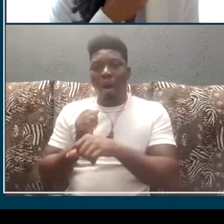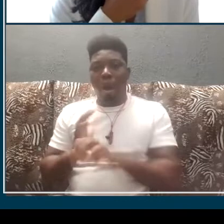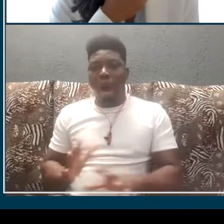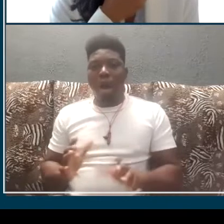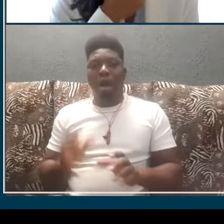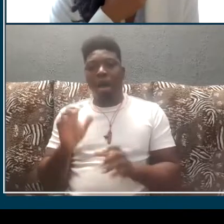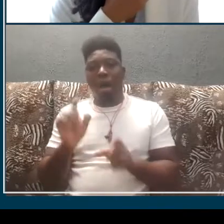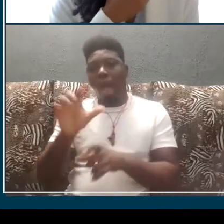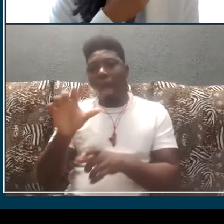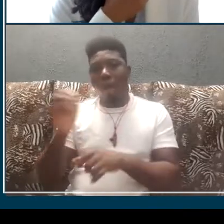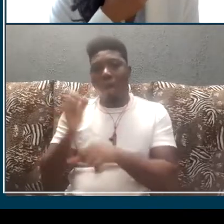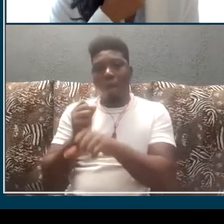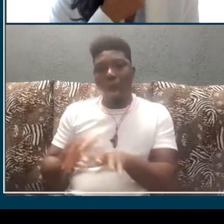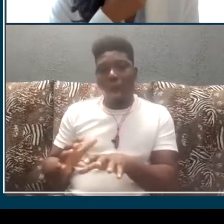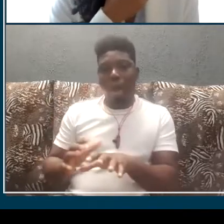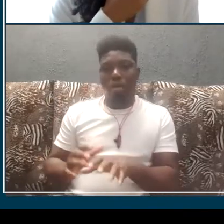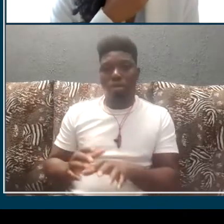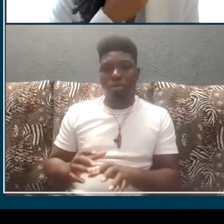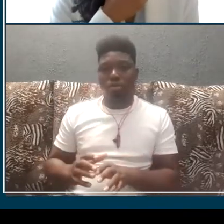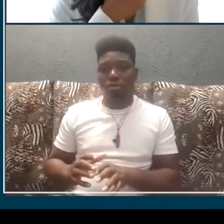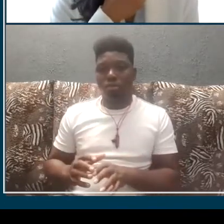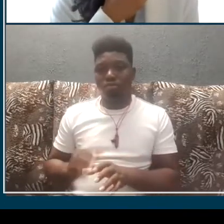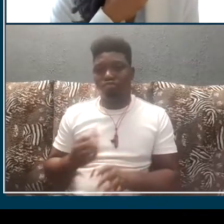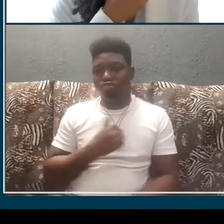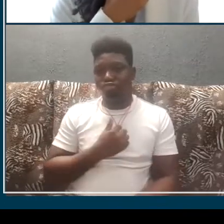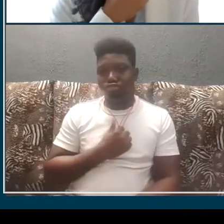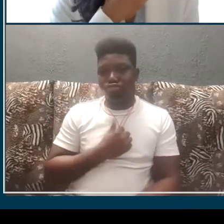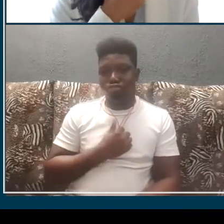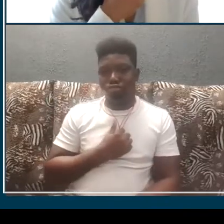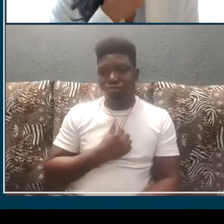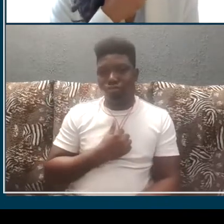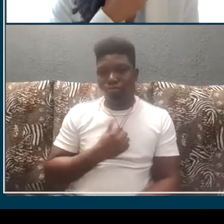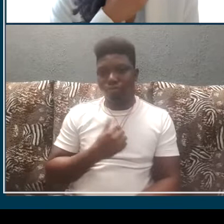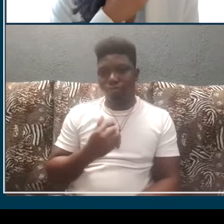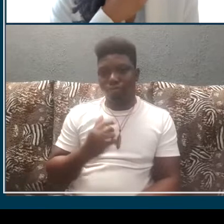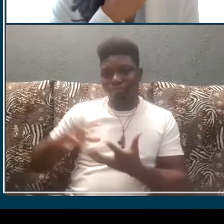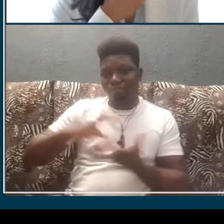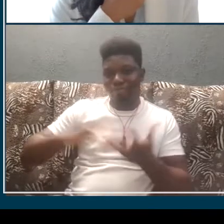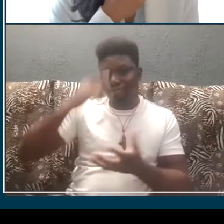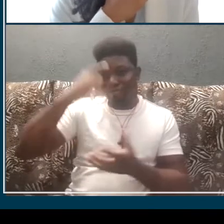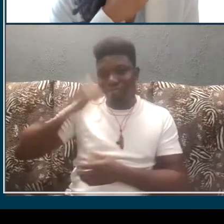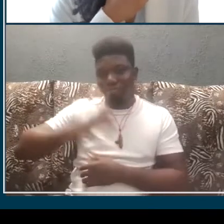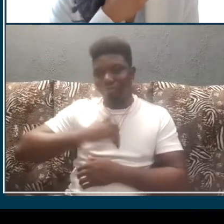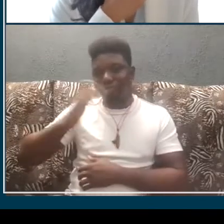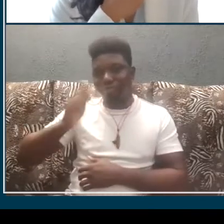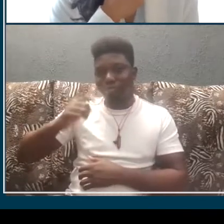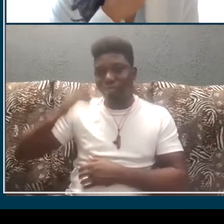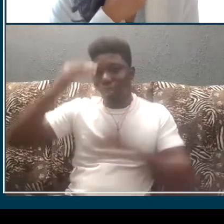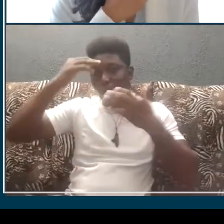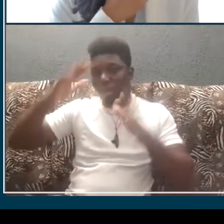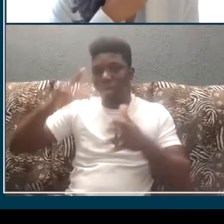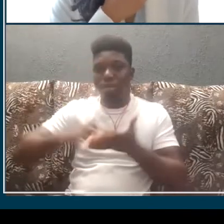my own laptop, and they want her sign in. I don't know, it's discrimination, my blindness, or I don't